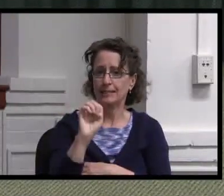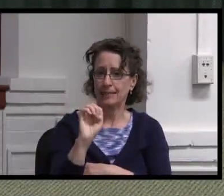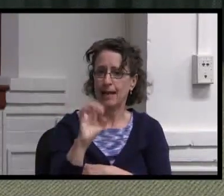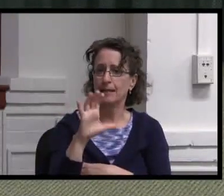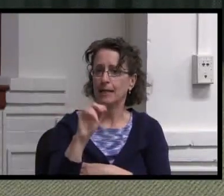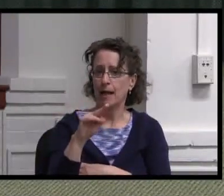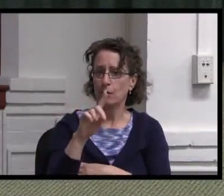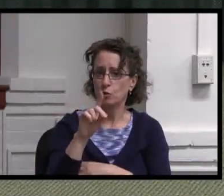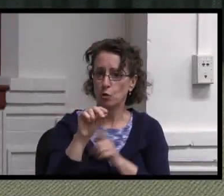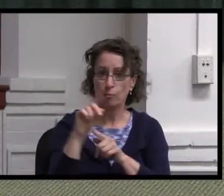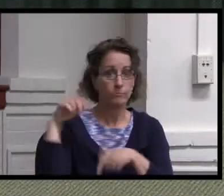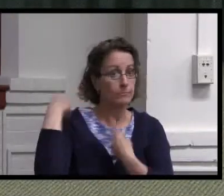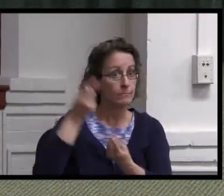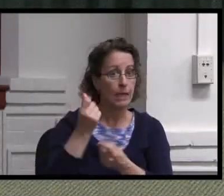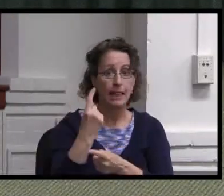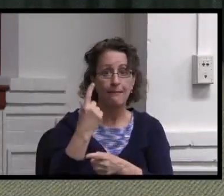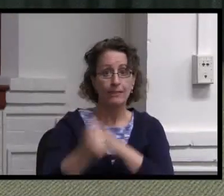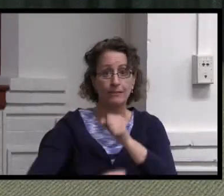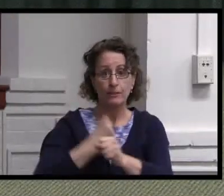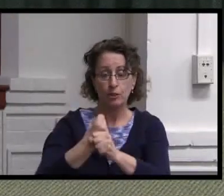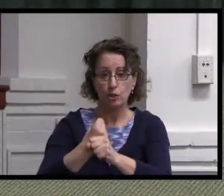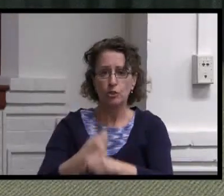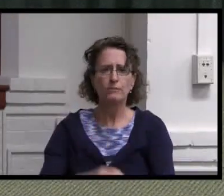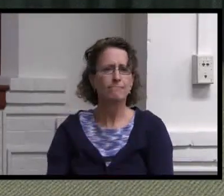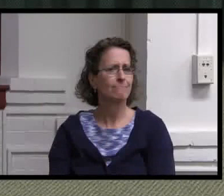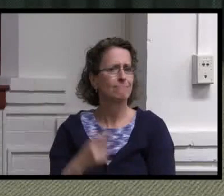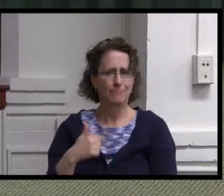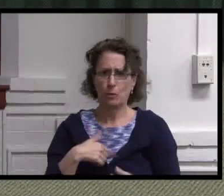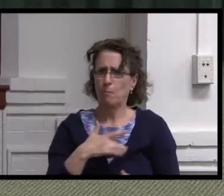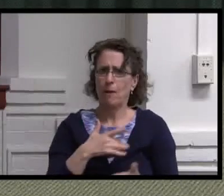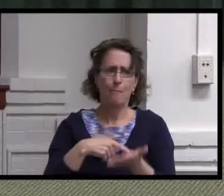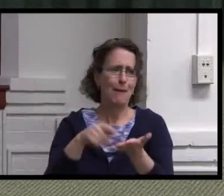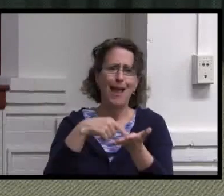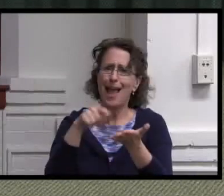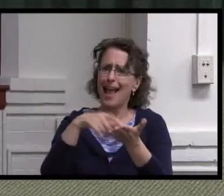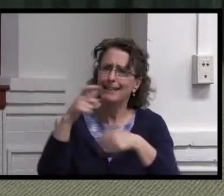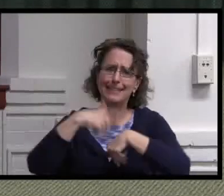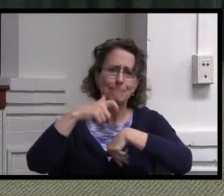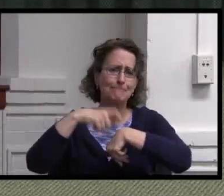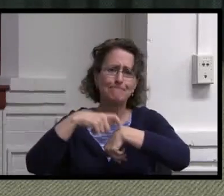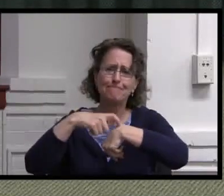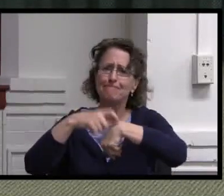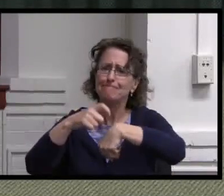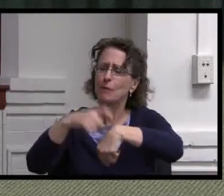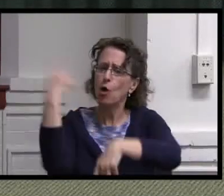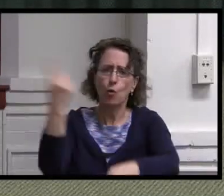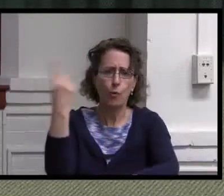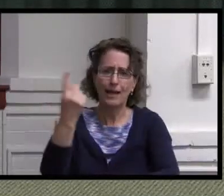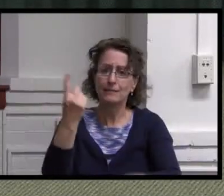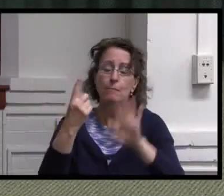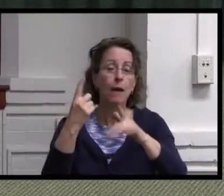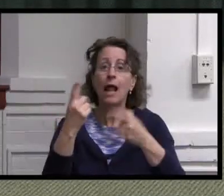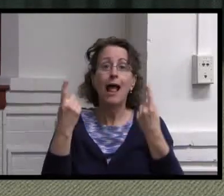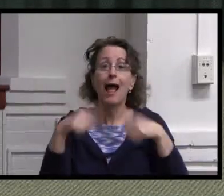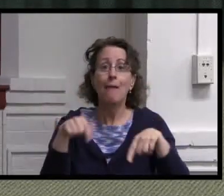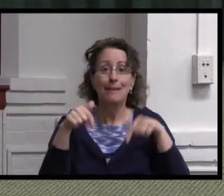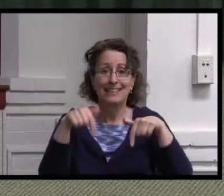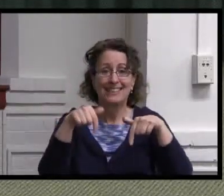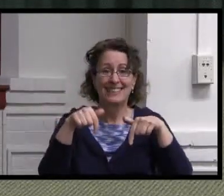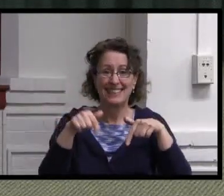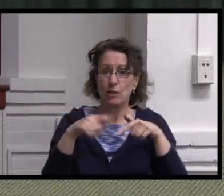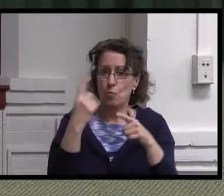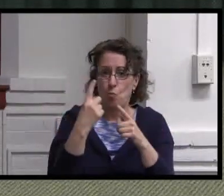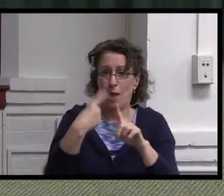years. And we have always paid on time. And it just happened that we were out of the country this one